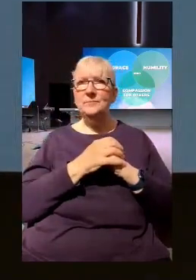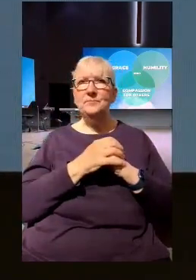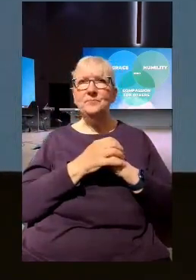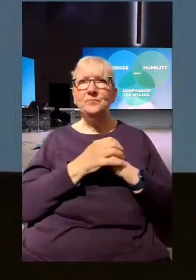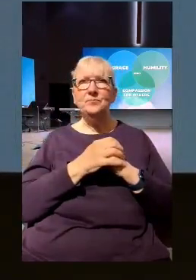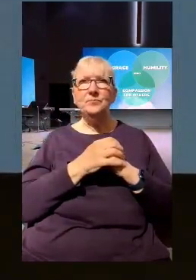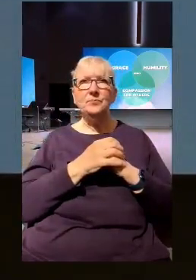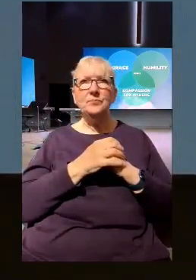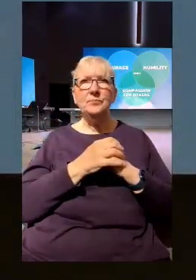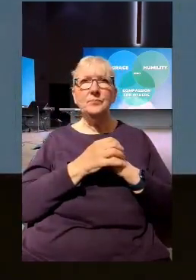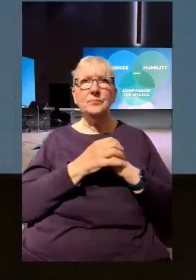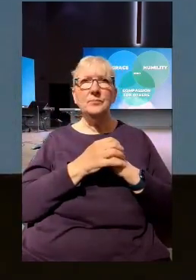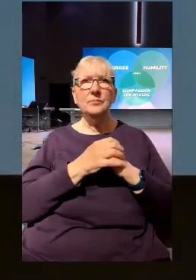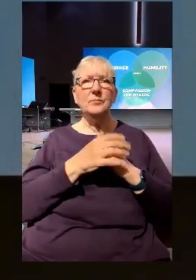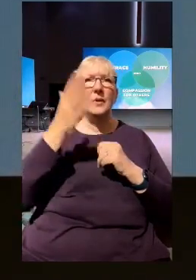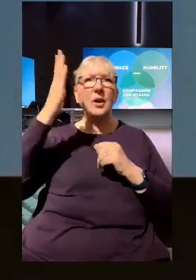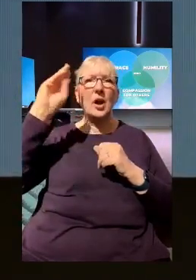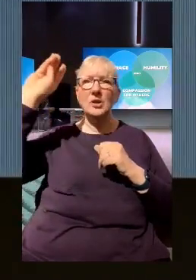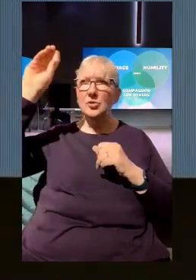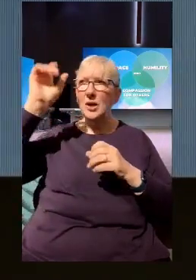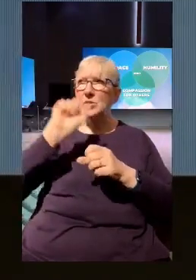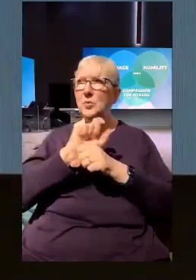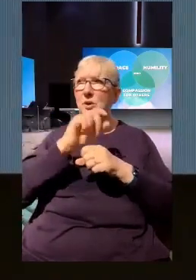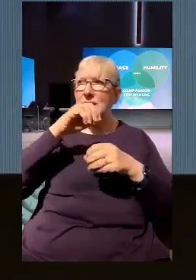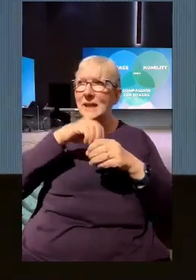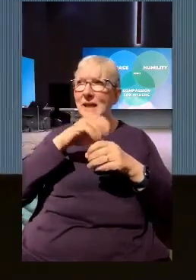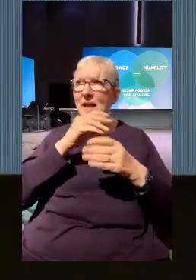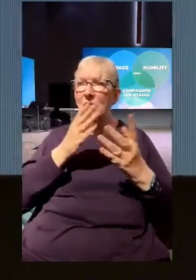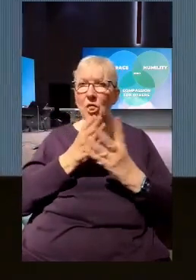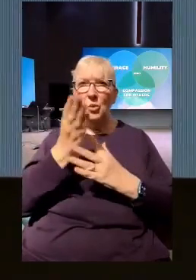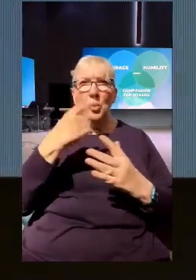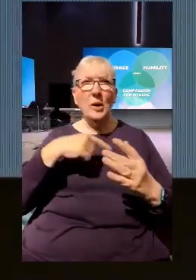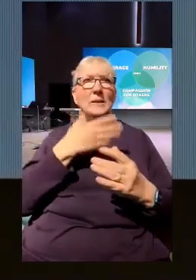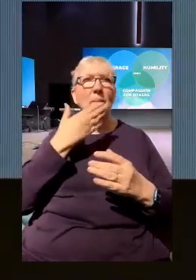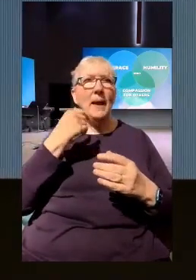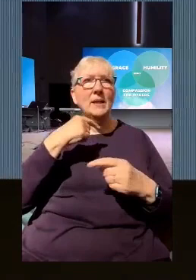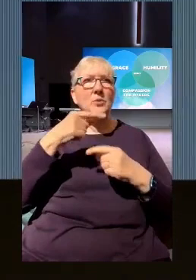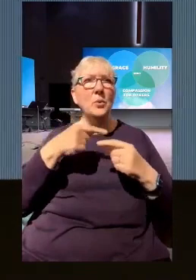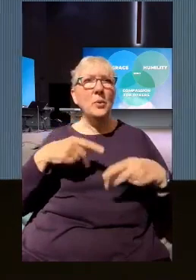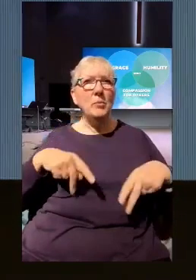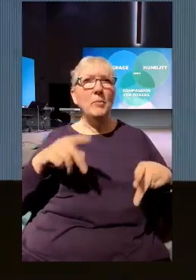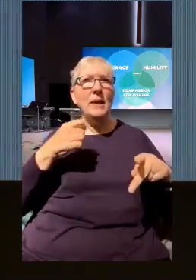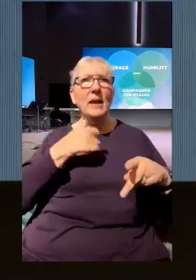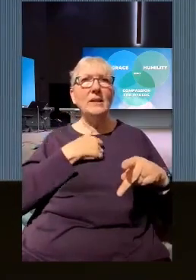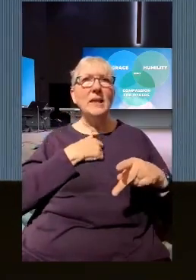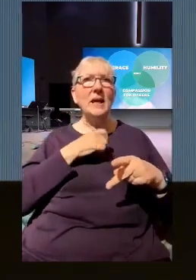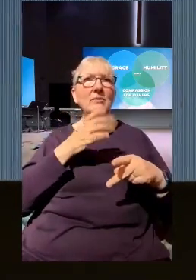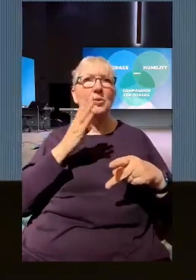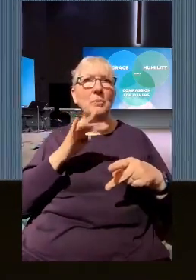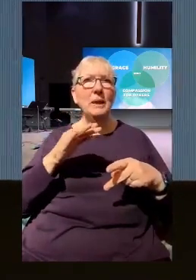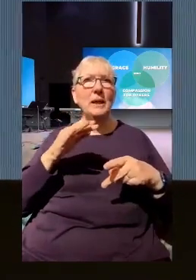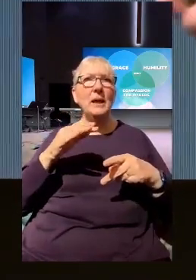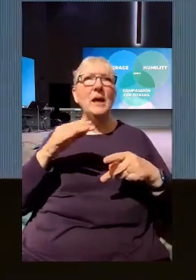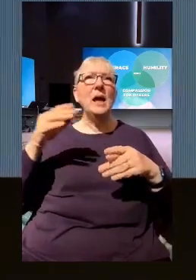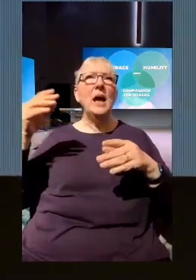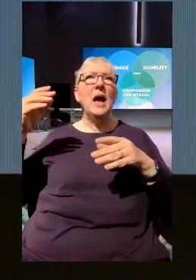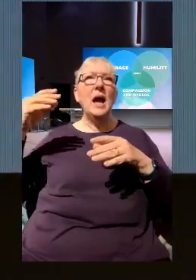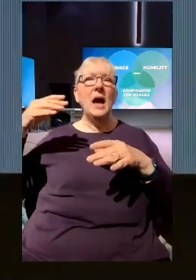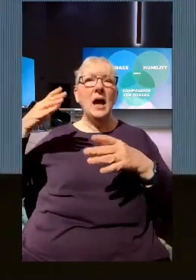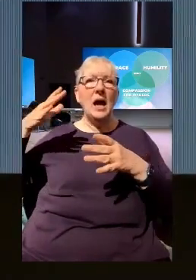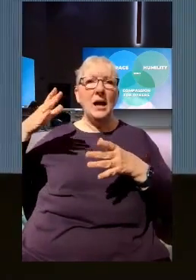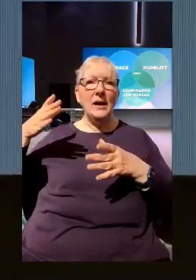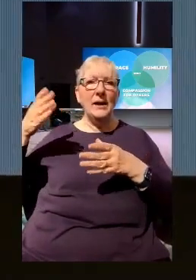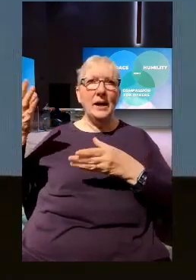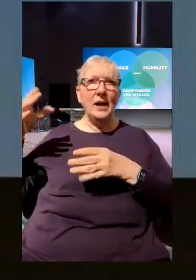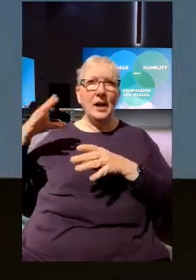God's grace works in and through us best when we allow ourselves to be conduits, both receiving his grace and giving it away.